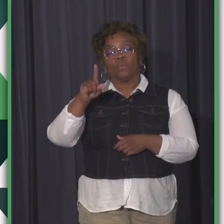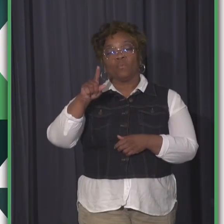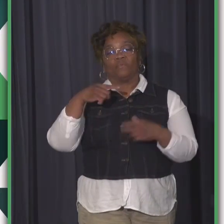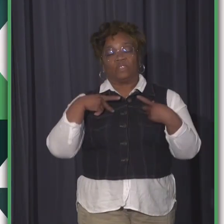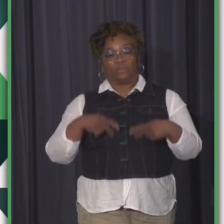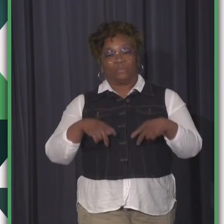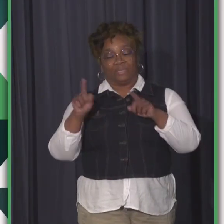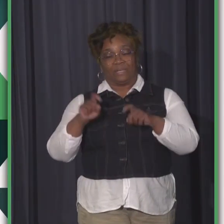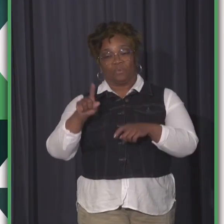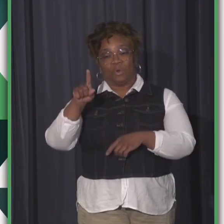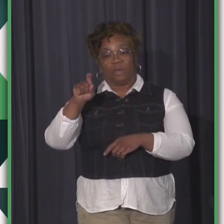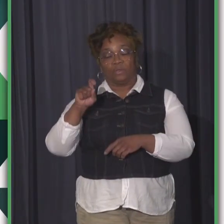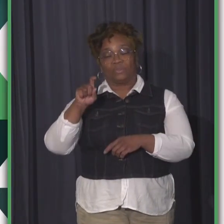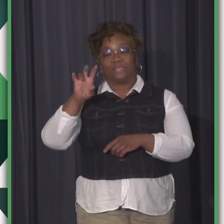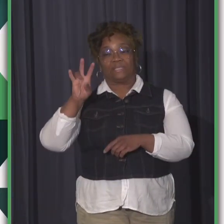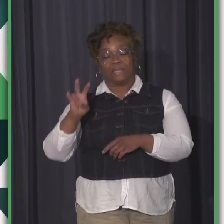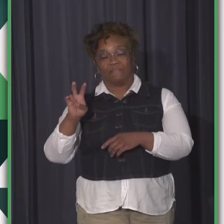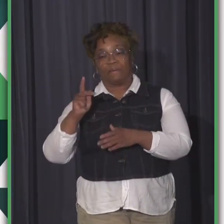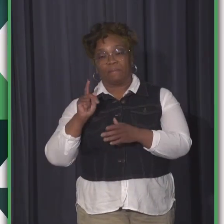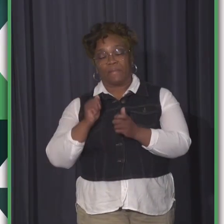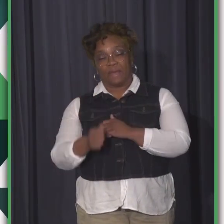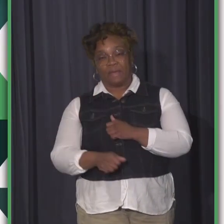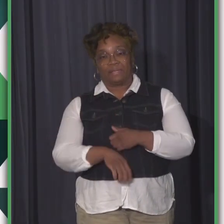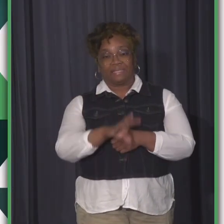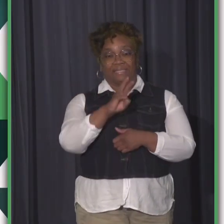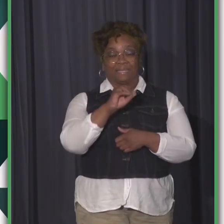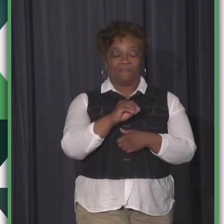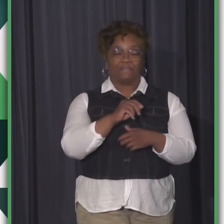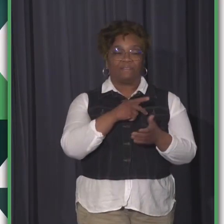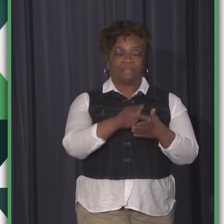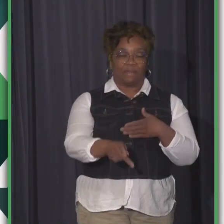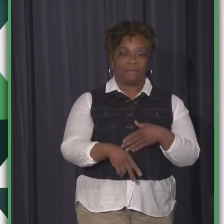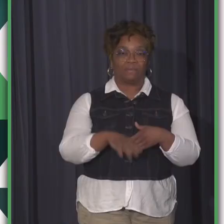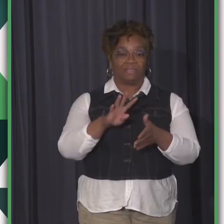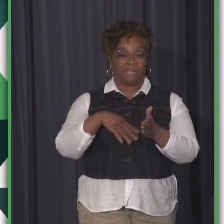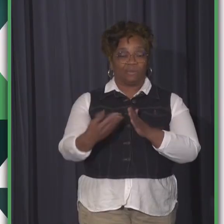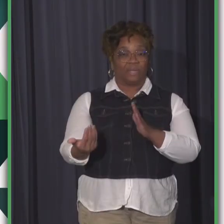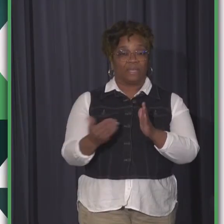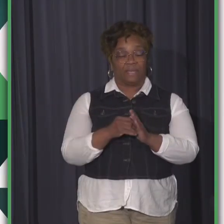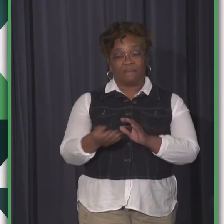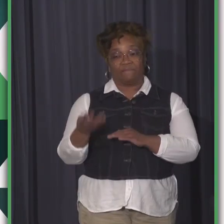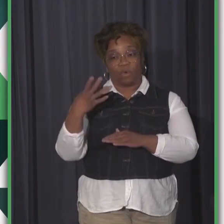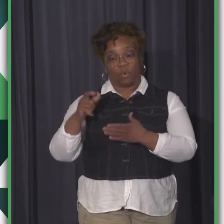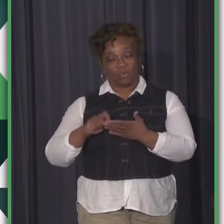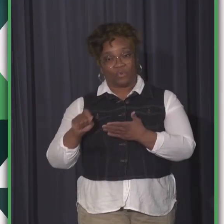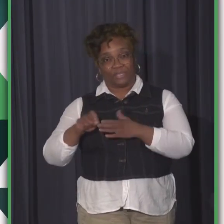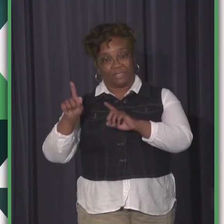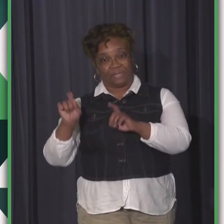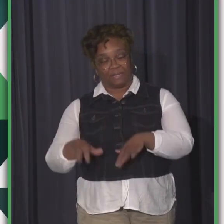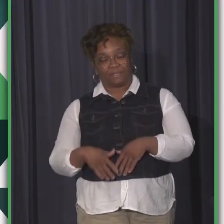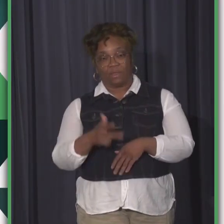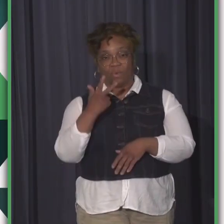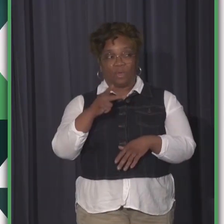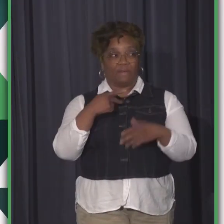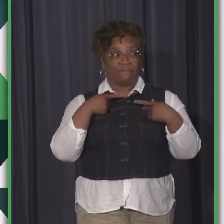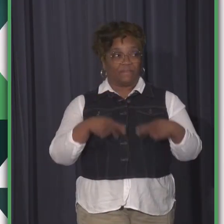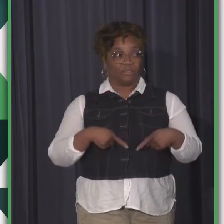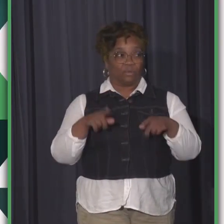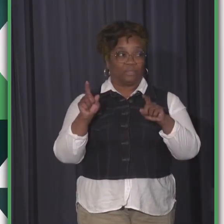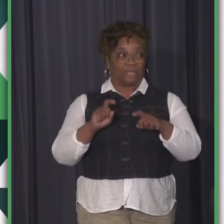passed and 70 failures for the physical agility. Rescheduled was 4 for the written test, 3 for the physical agility